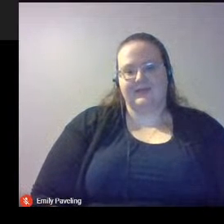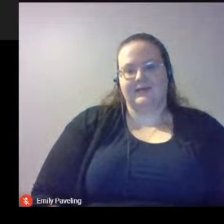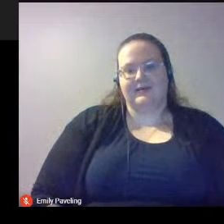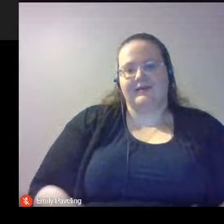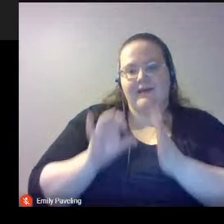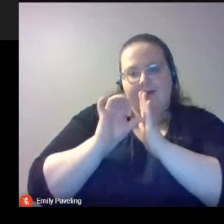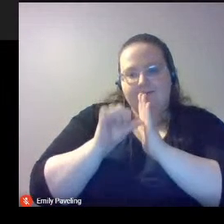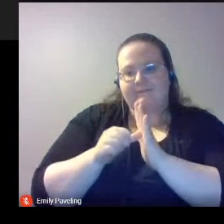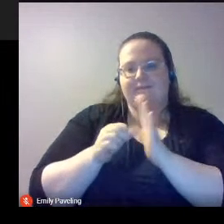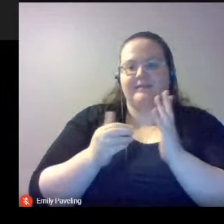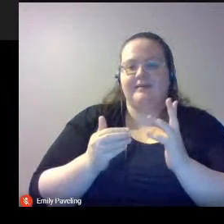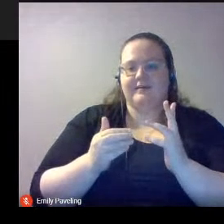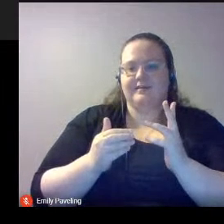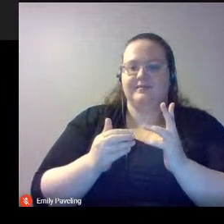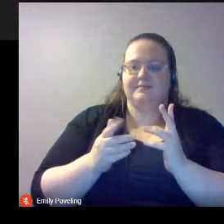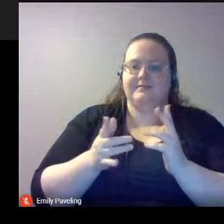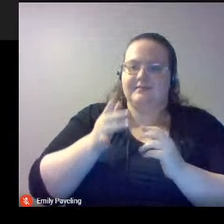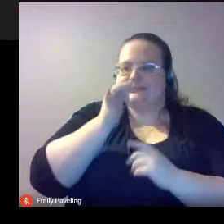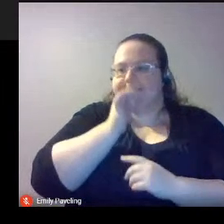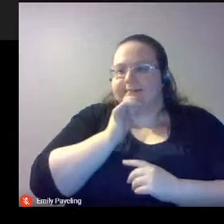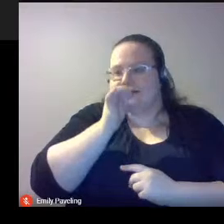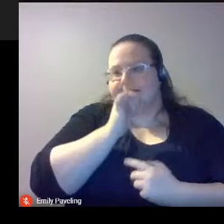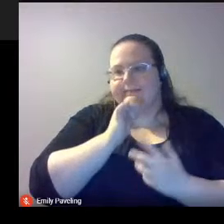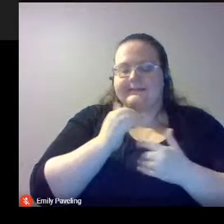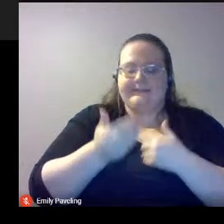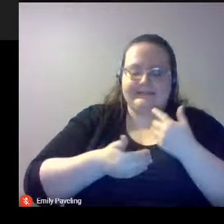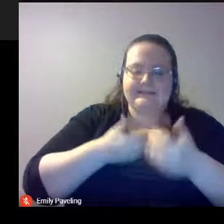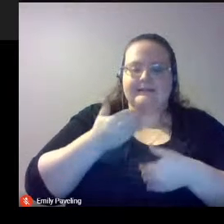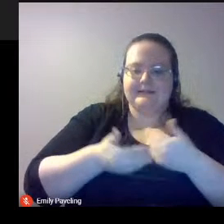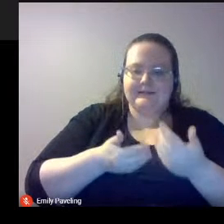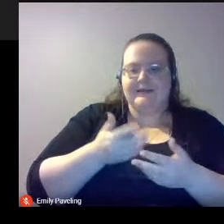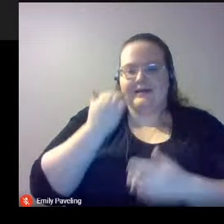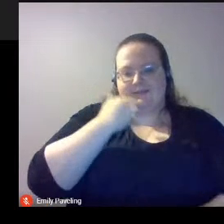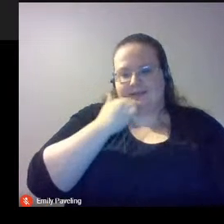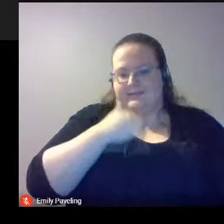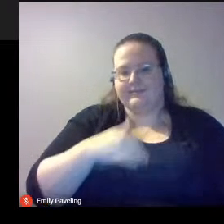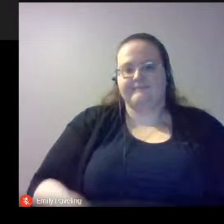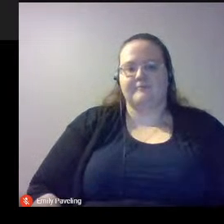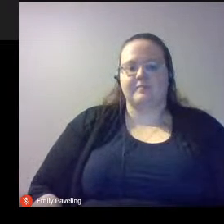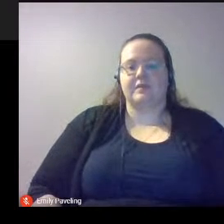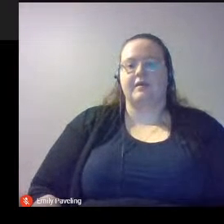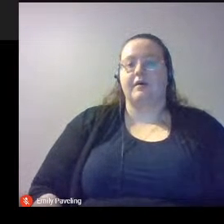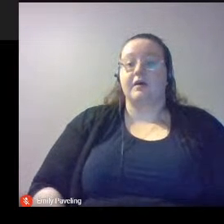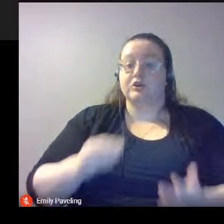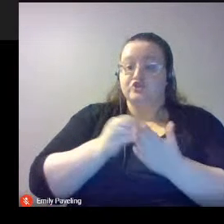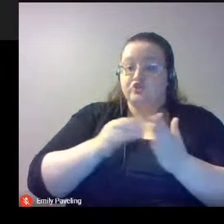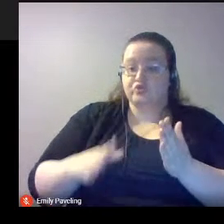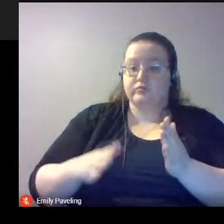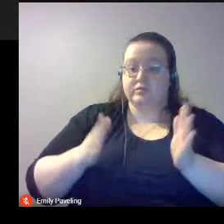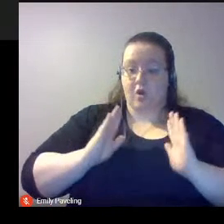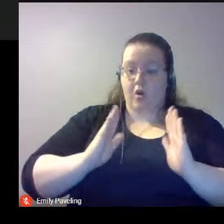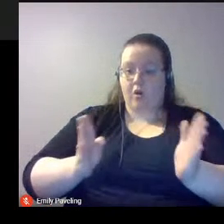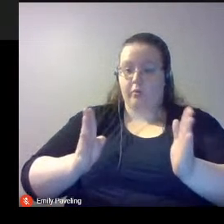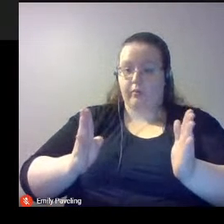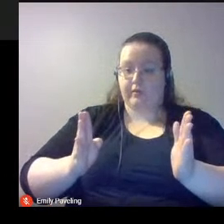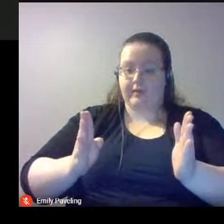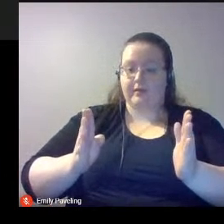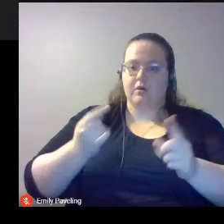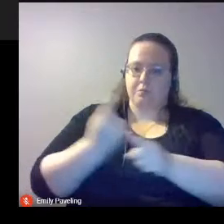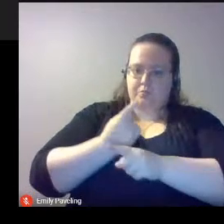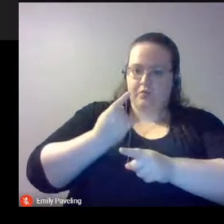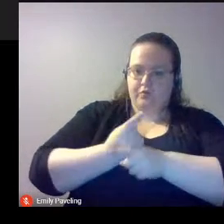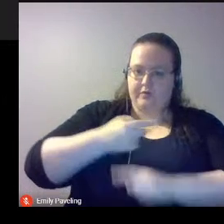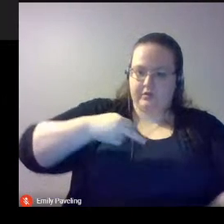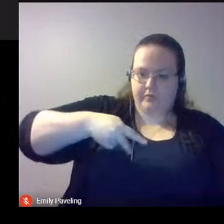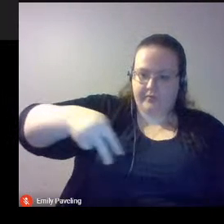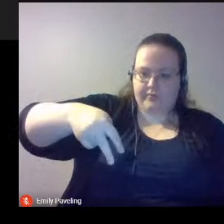to cope and deal with COVID-19. We will have designated routes for students and staff to get to and from classrooms